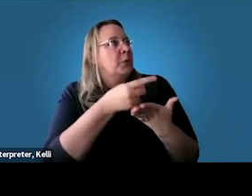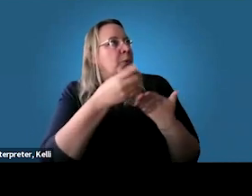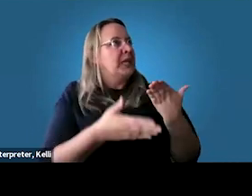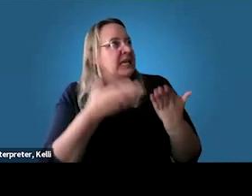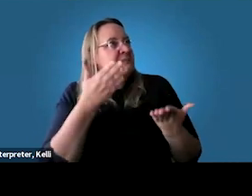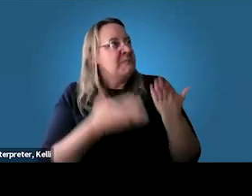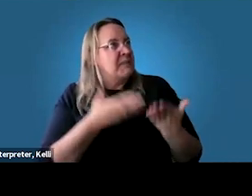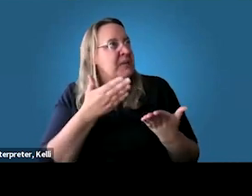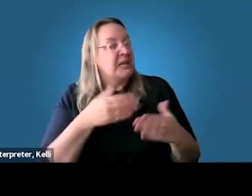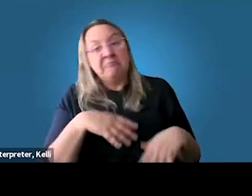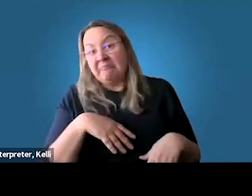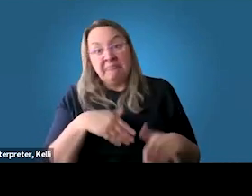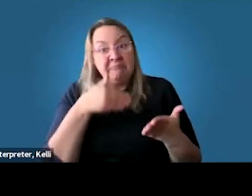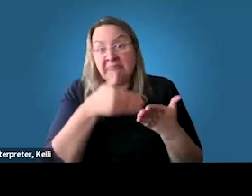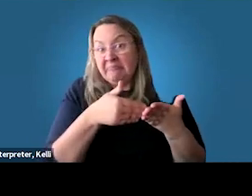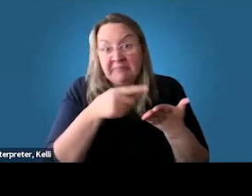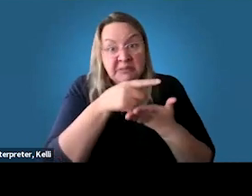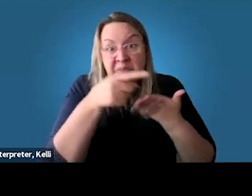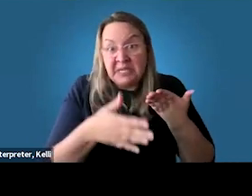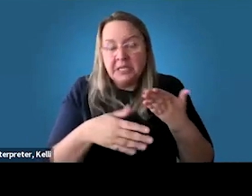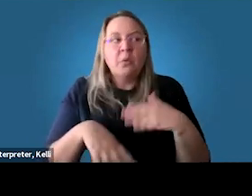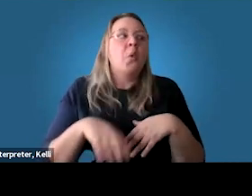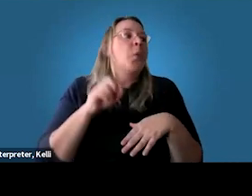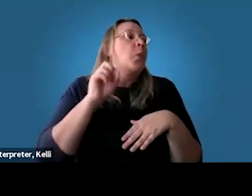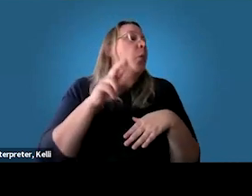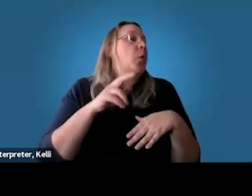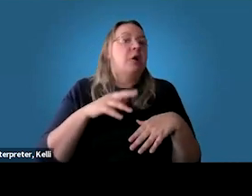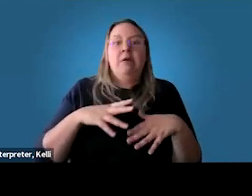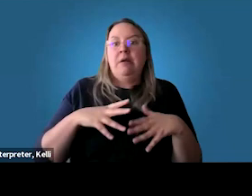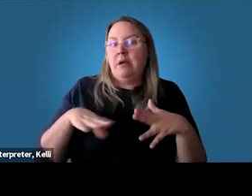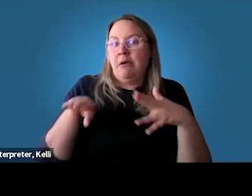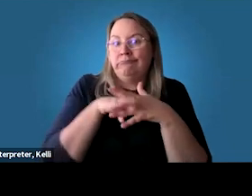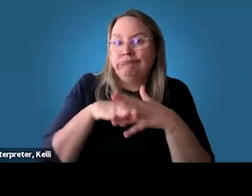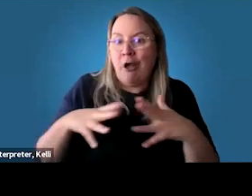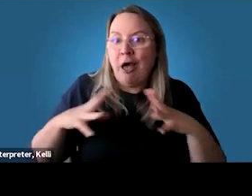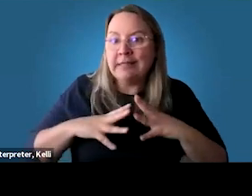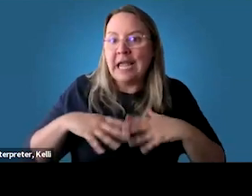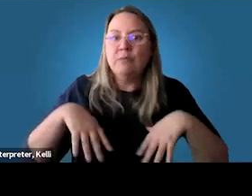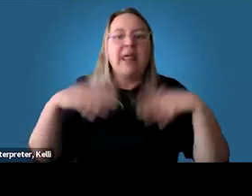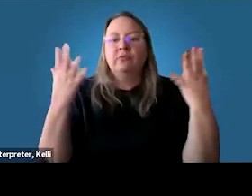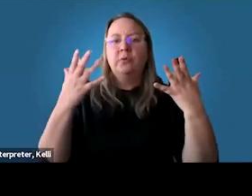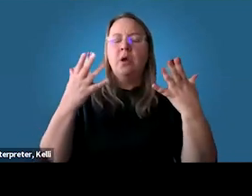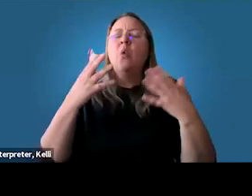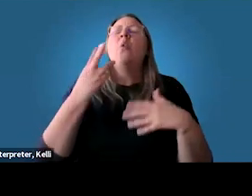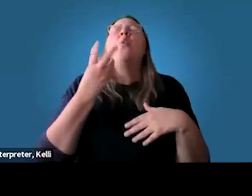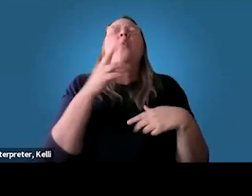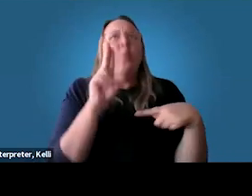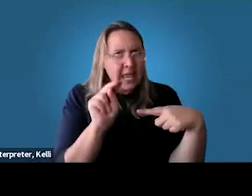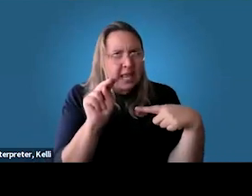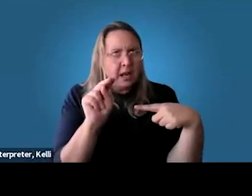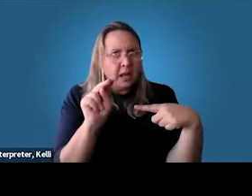soon. Maybe you do this coming weekend. Or if there's a holiday coming up, but when will you actually do this? Put a